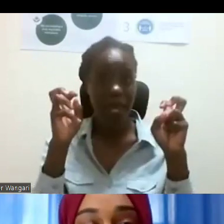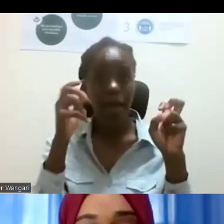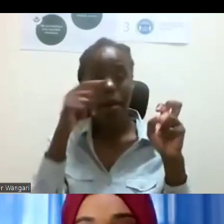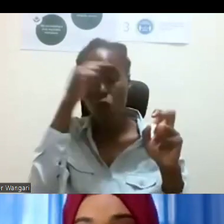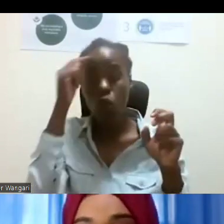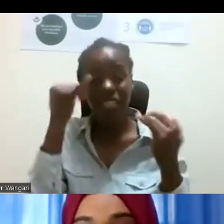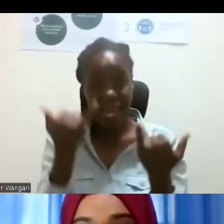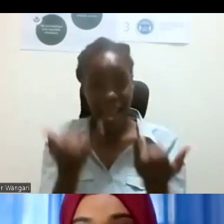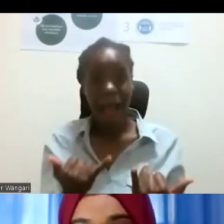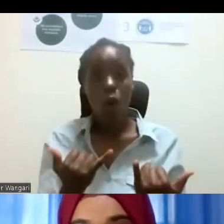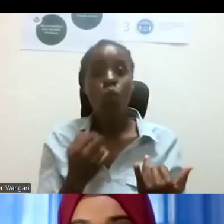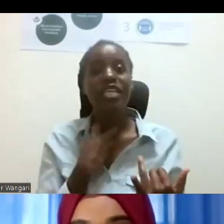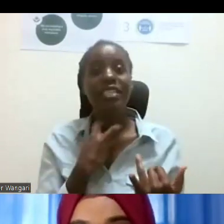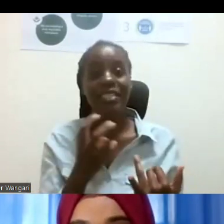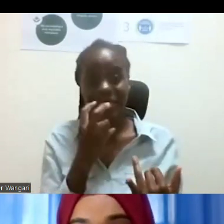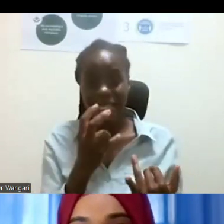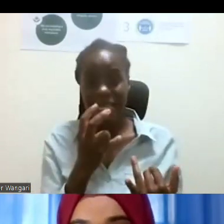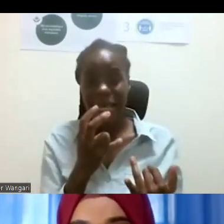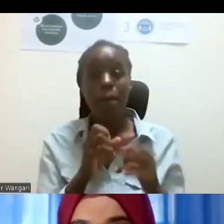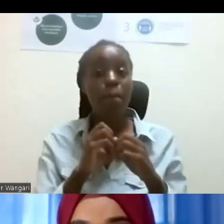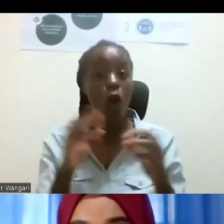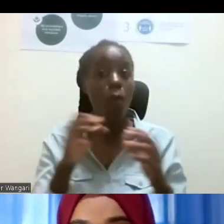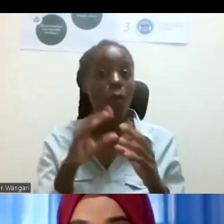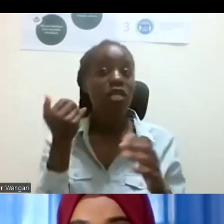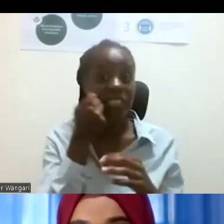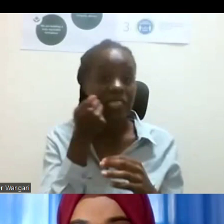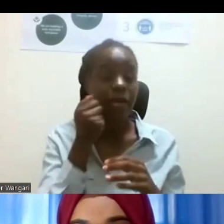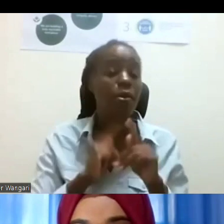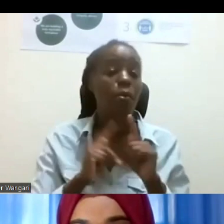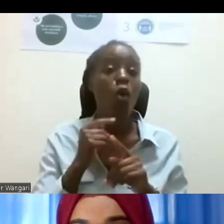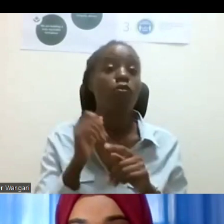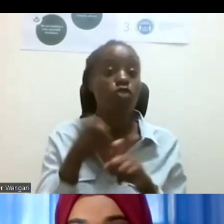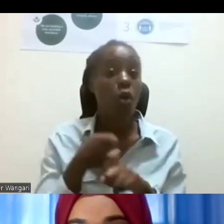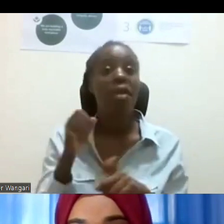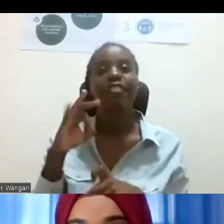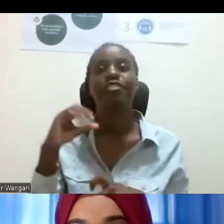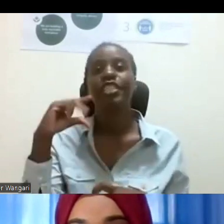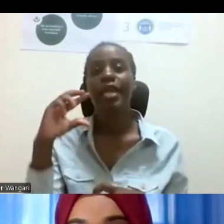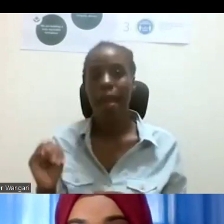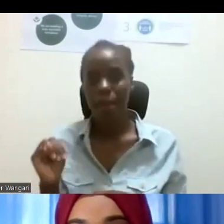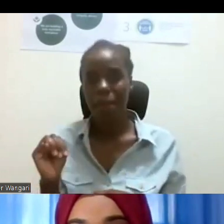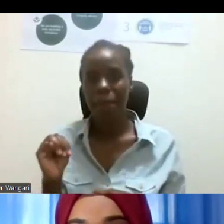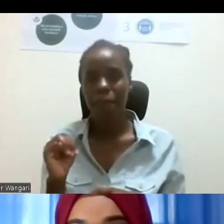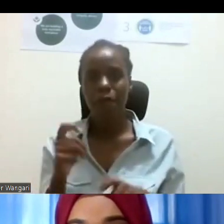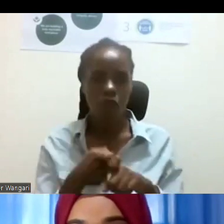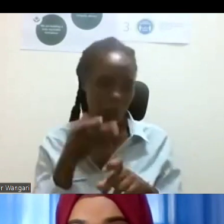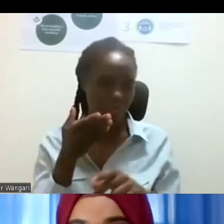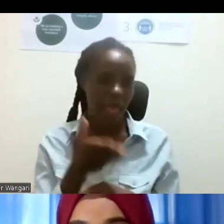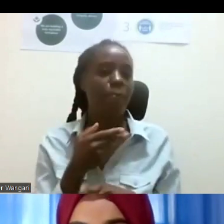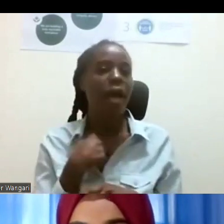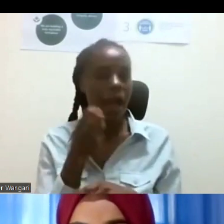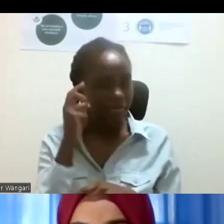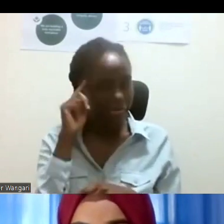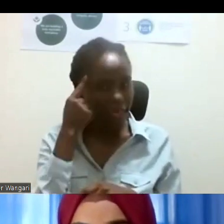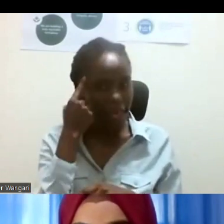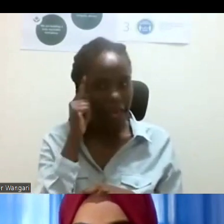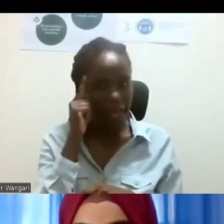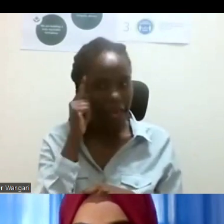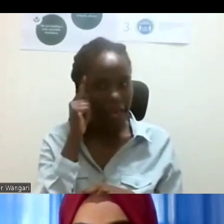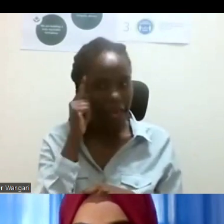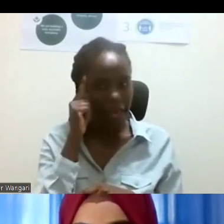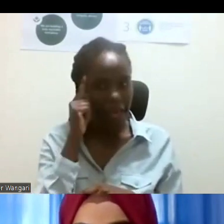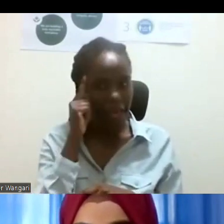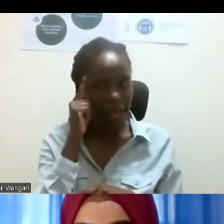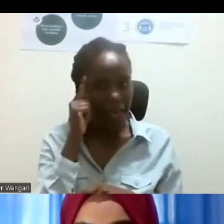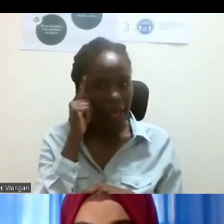of medicalization of FGM, and that is something we need to tackle immediately. So, because we have a